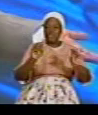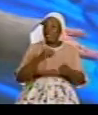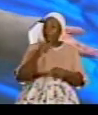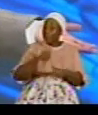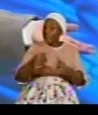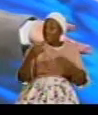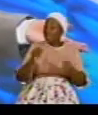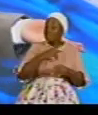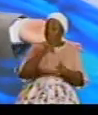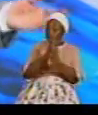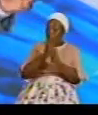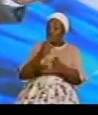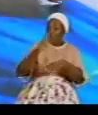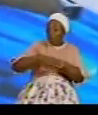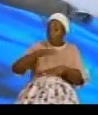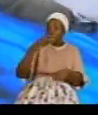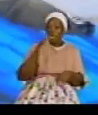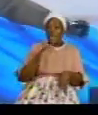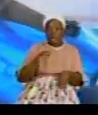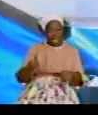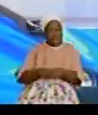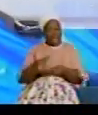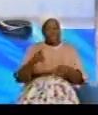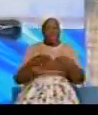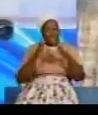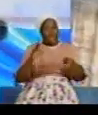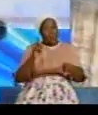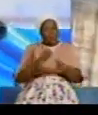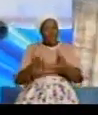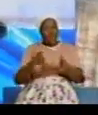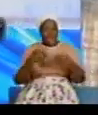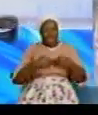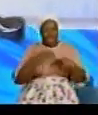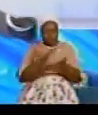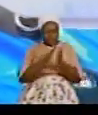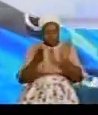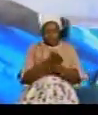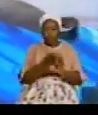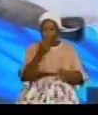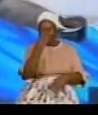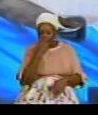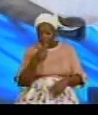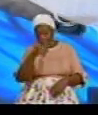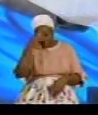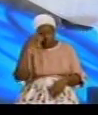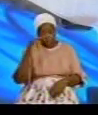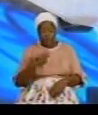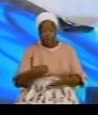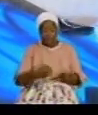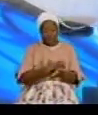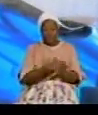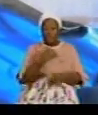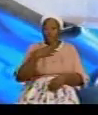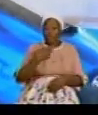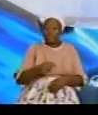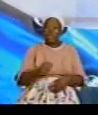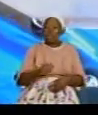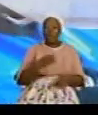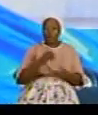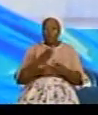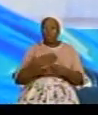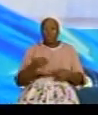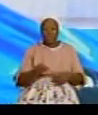still keeping on as the leader, but he has become blind because of the influence and the fear